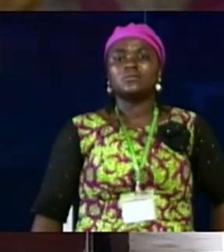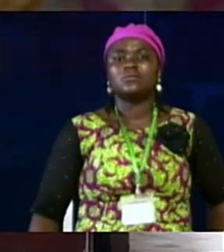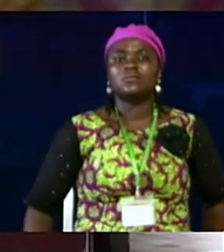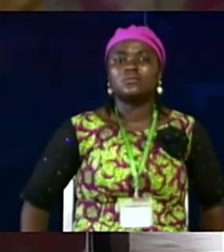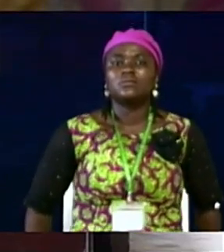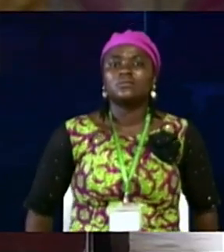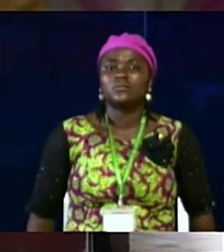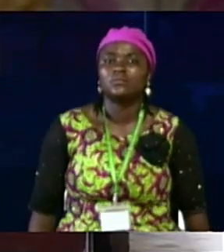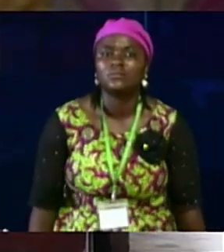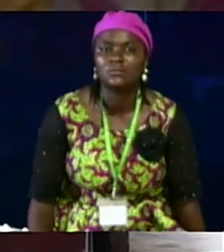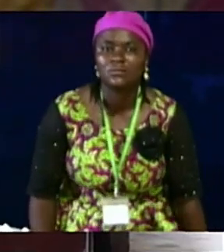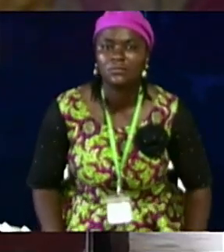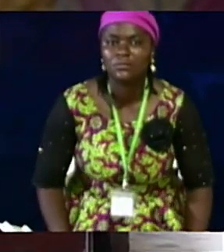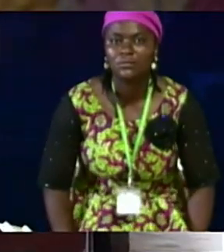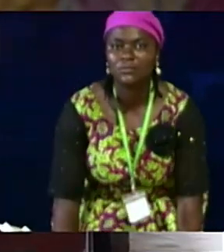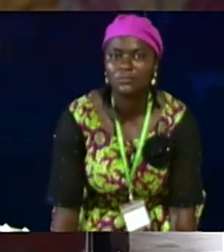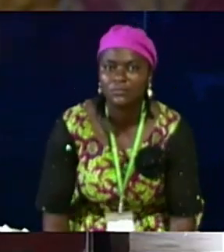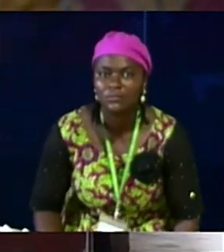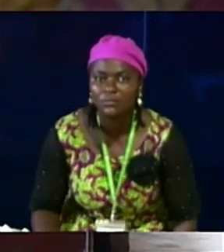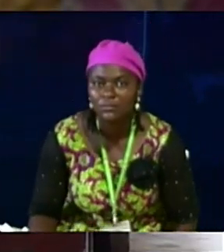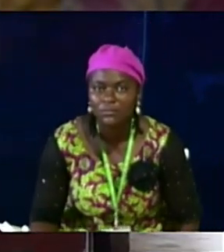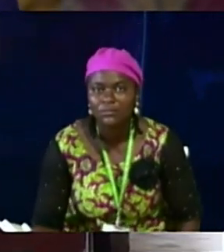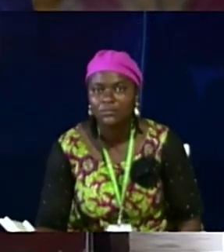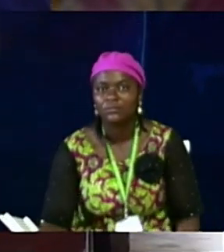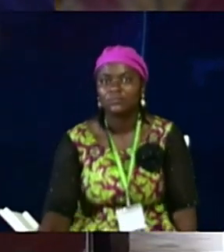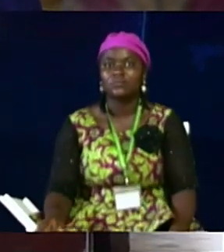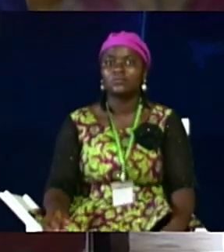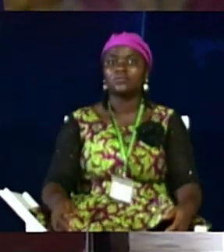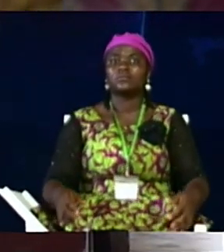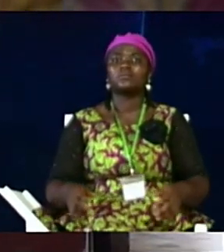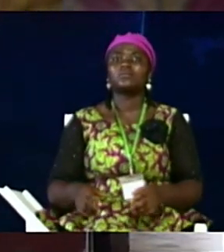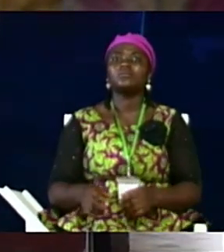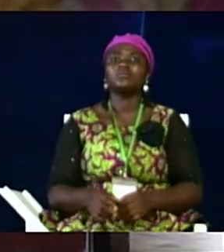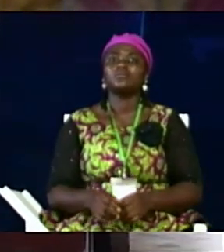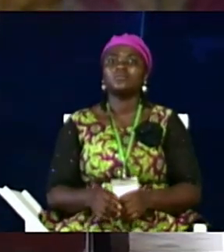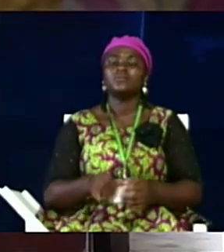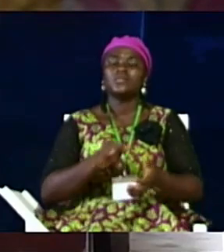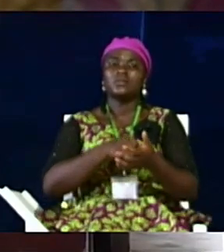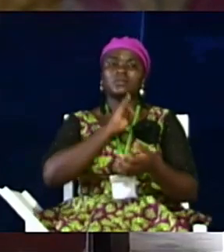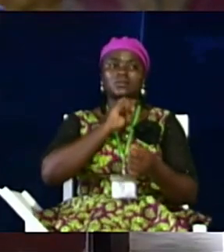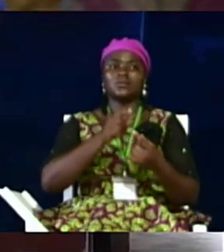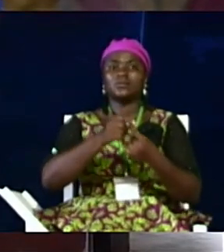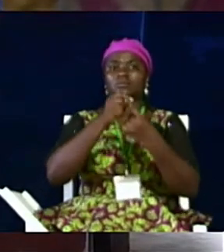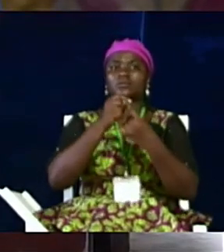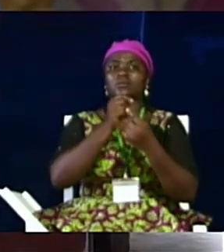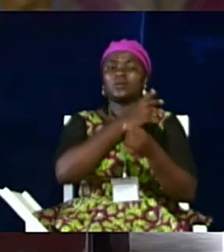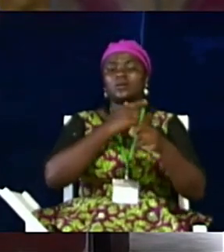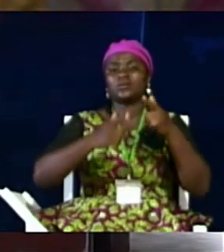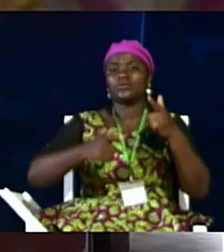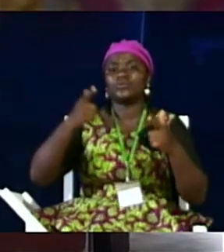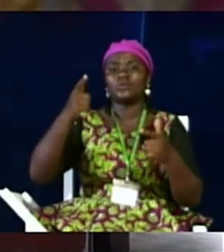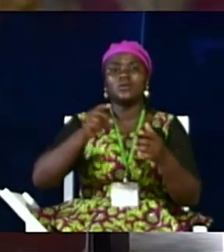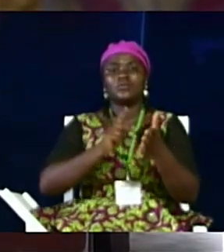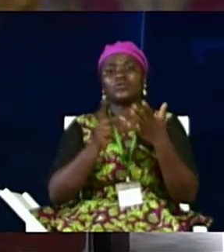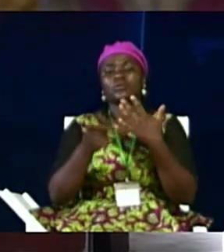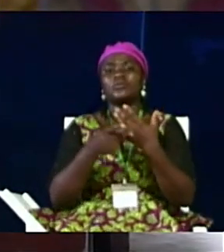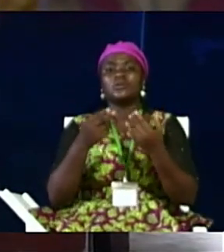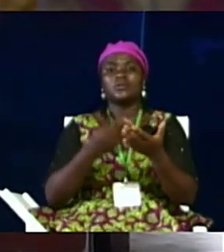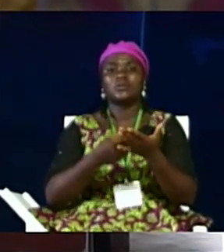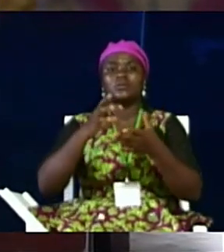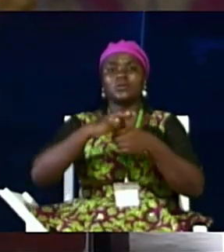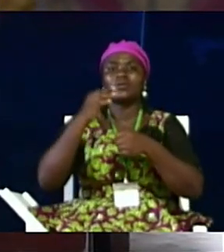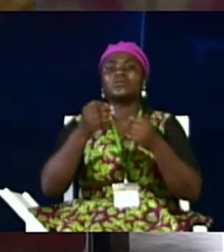festival tonight in this unique and great program, the Holy Ghost Congress